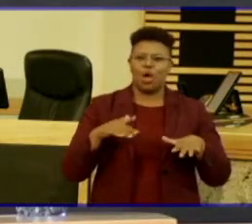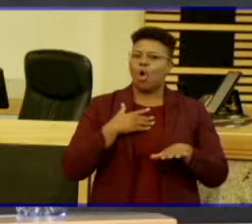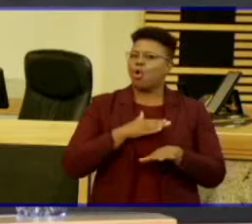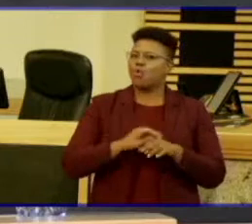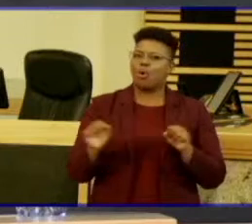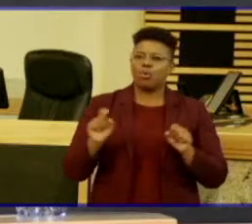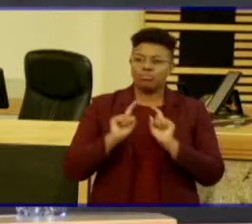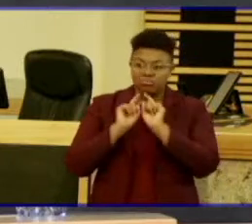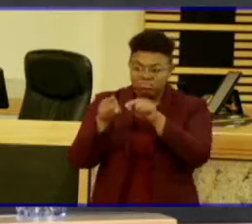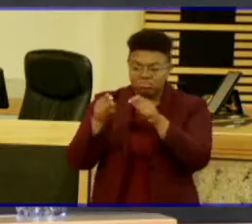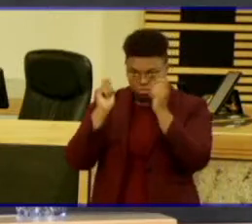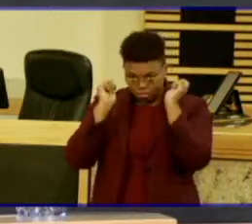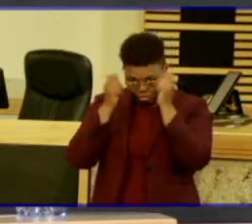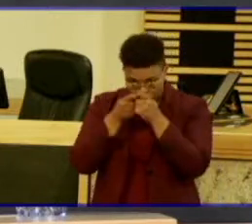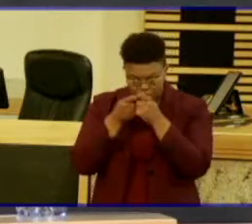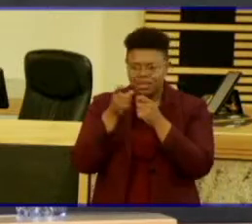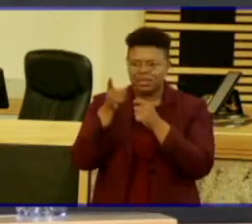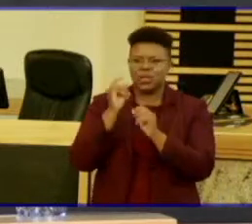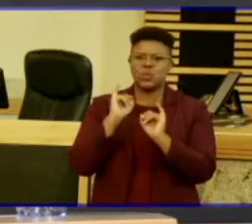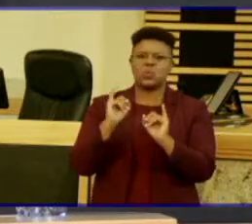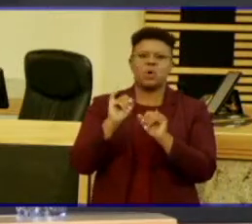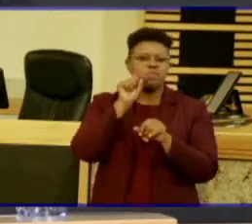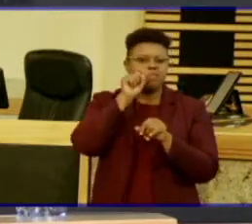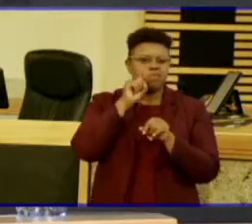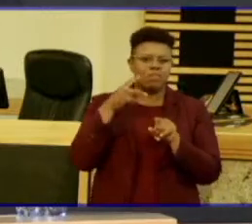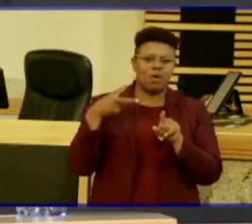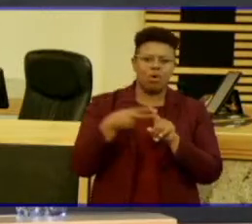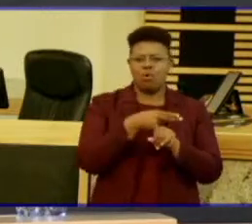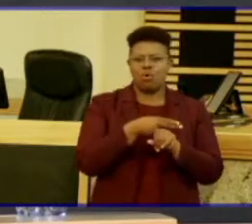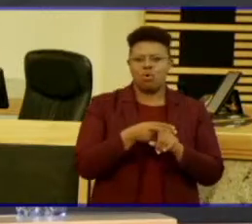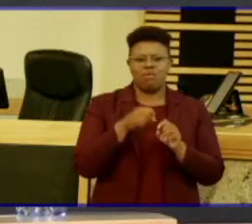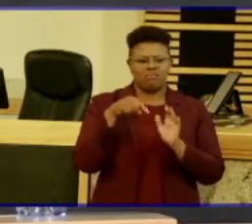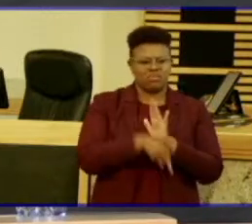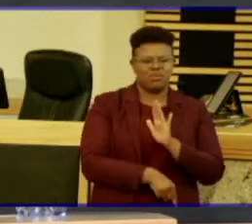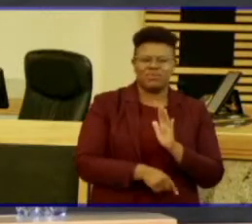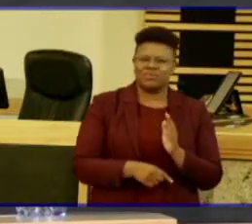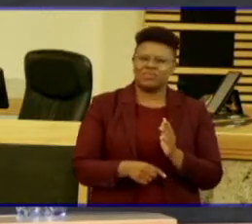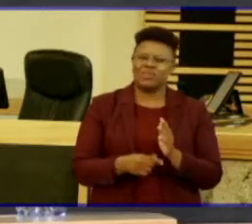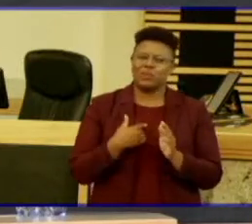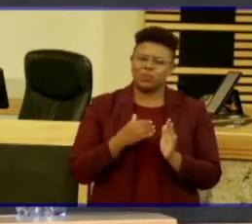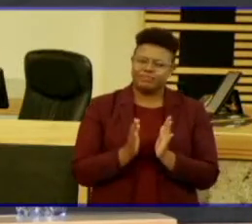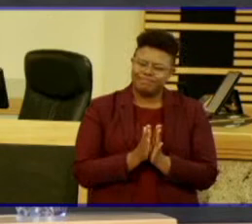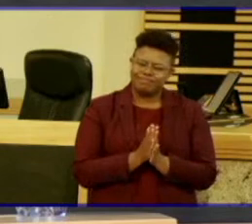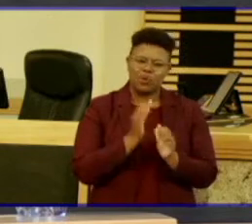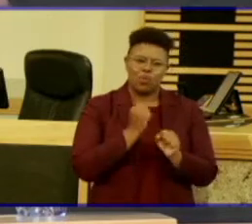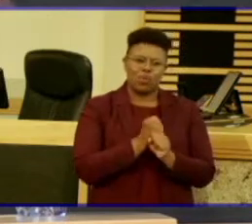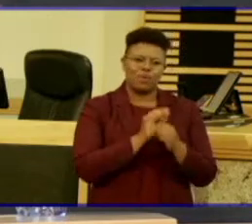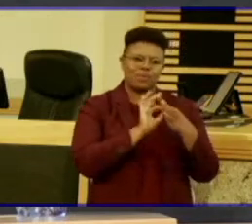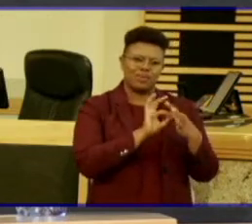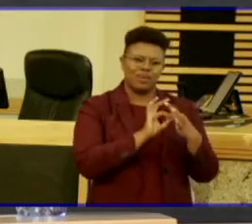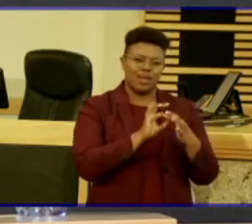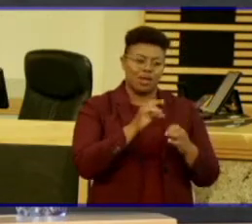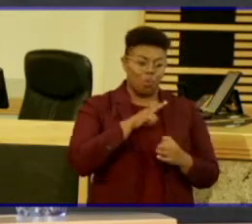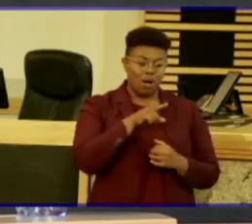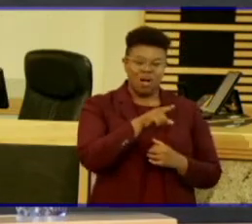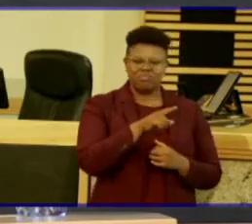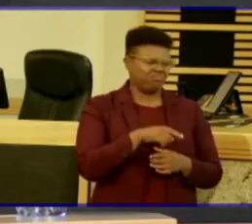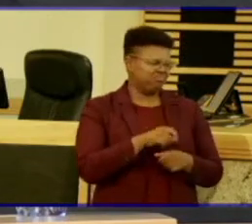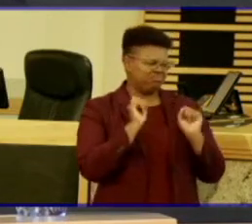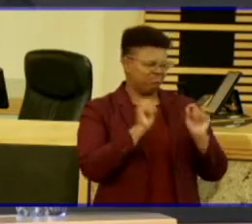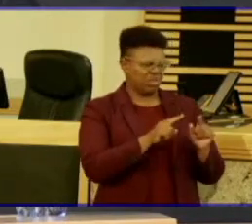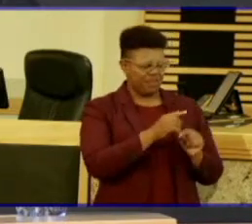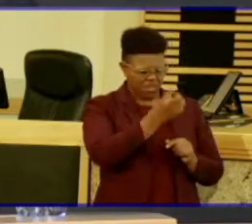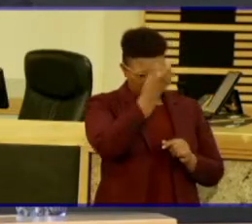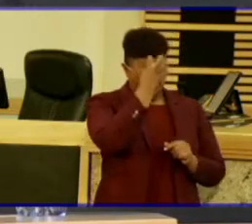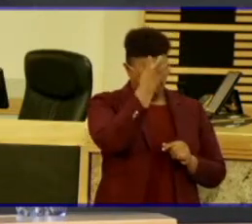bangonakali esuthwini. Siyayicela kakhulu loo nto singurhulumente, masisebenzisane. Ulwaluko asiyonto yenkosi, iinkosi ngabantu